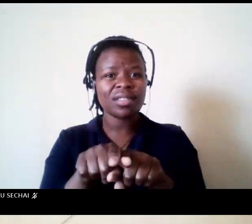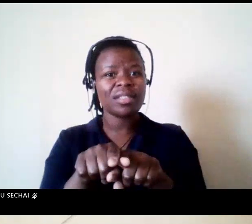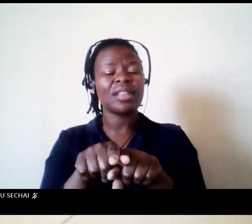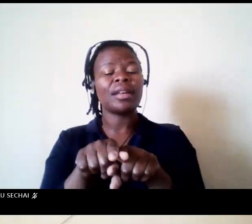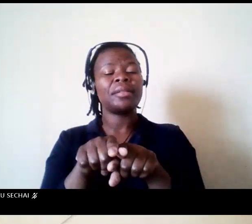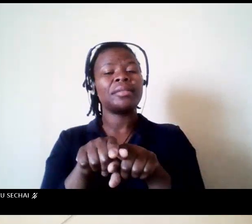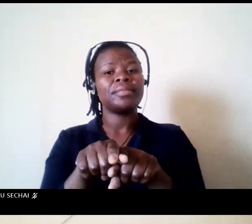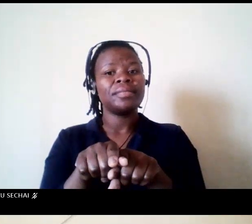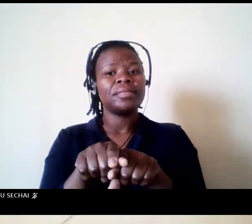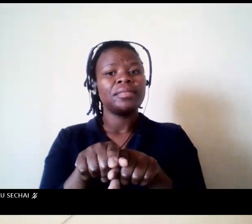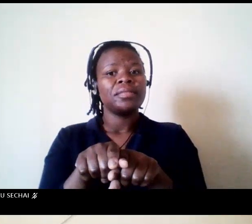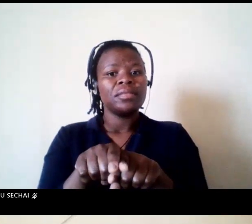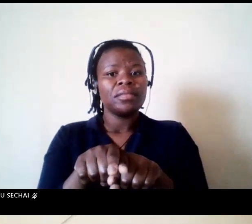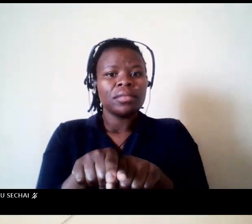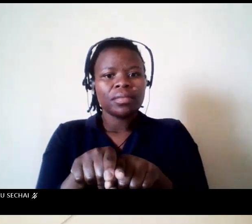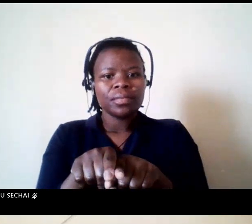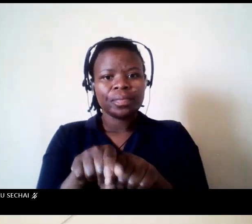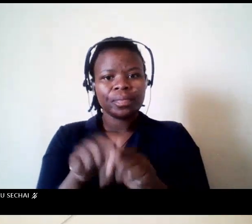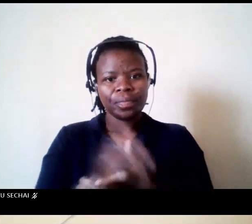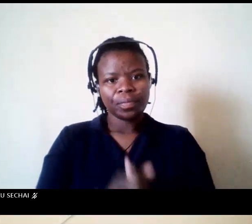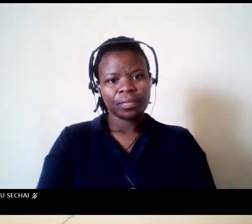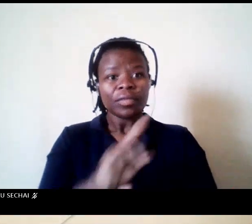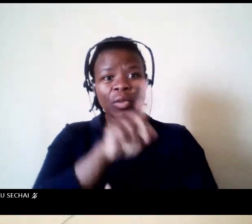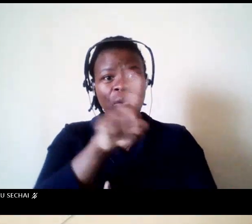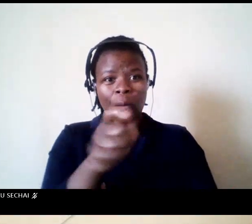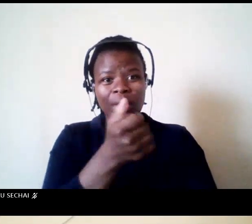That's what needs to be done. Okay. Next question.